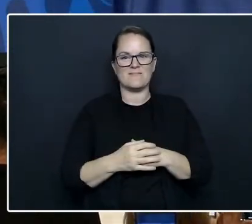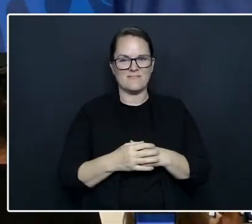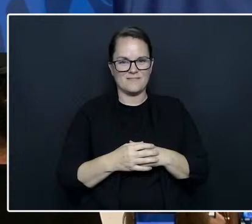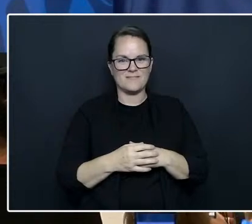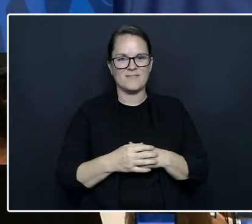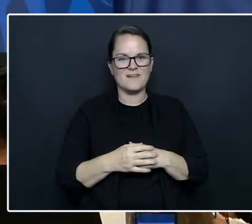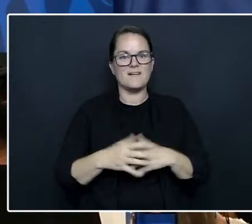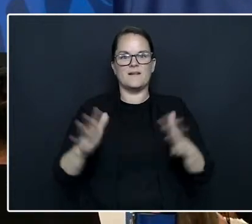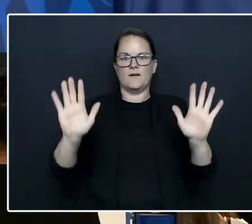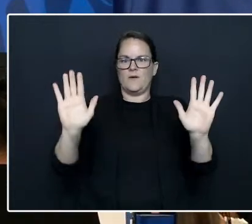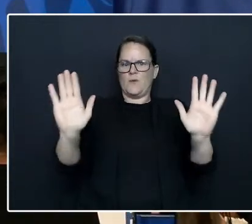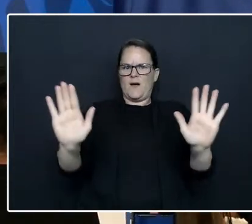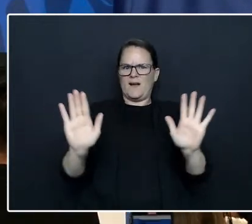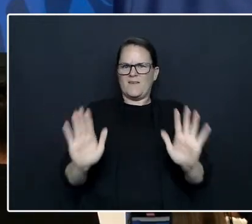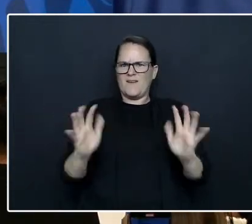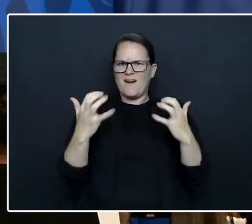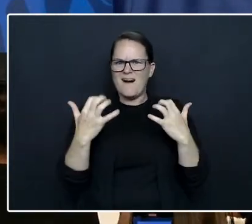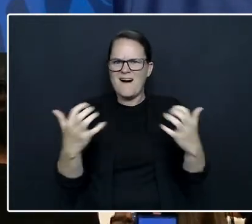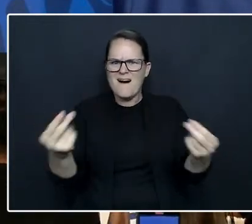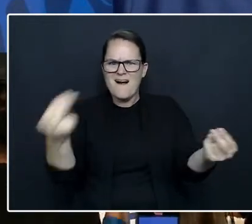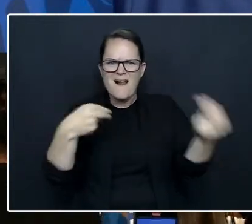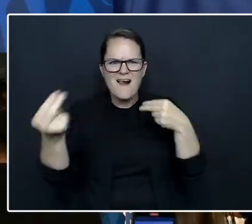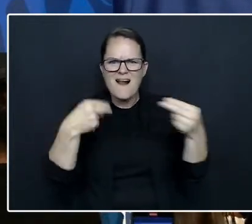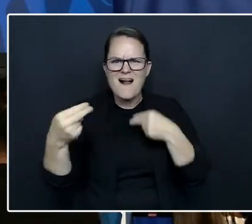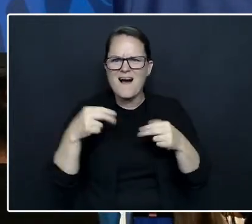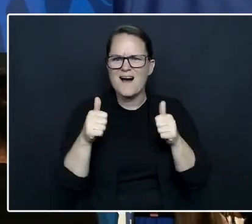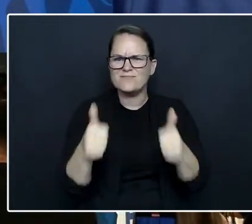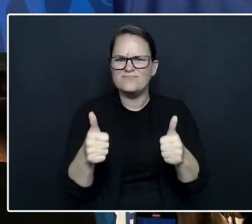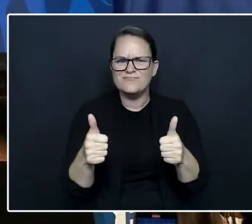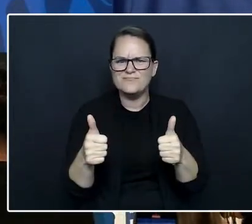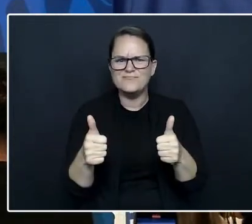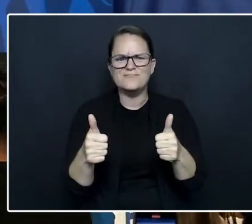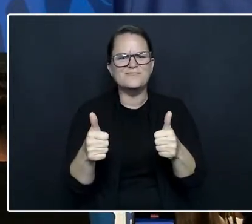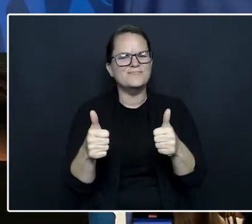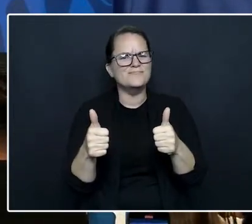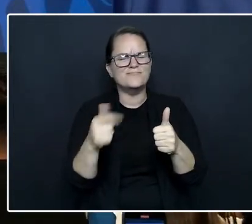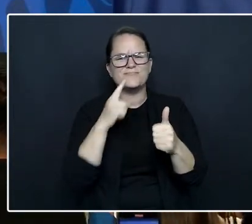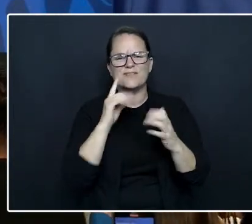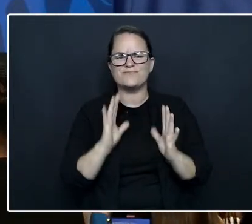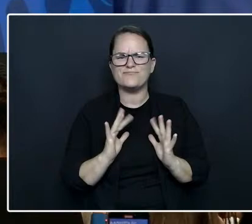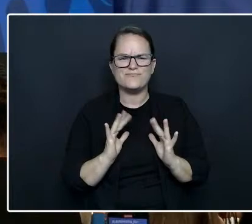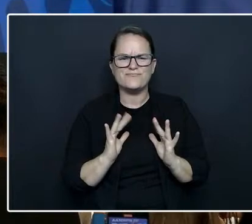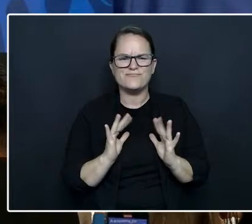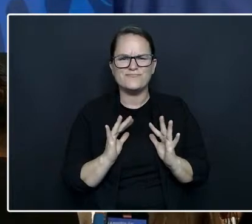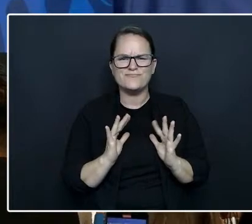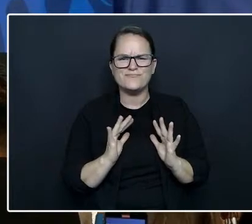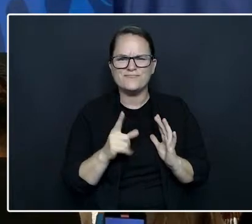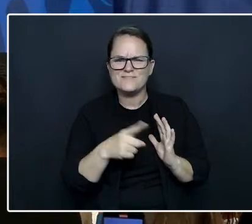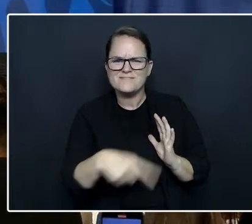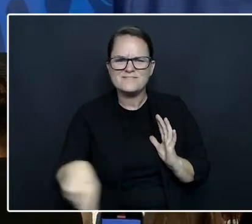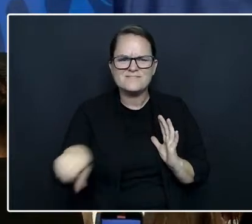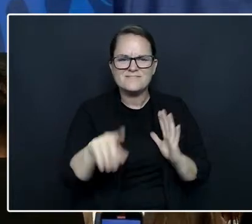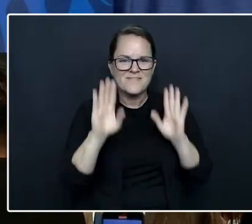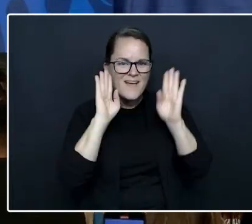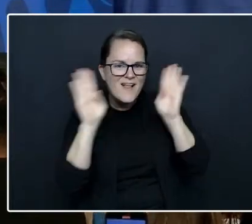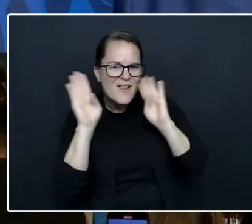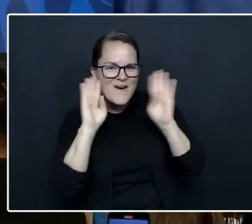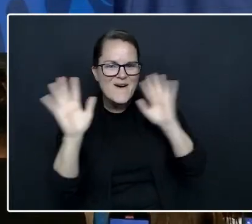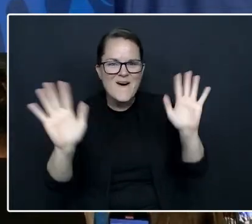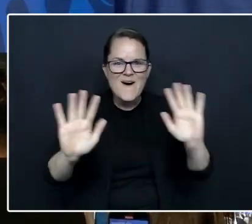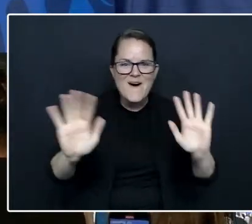wonderful crowd. This is so cool. Hi, everybody. Hi, Las